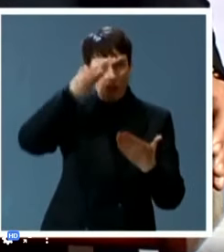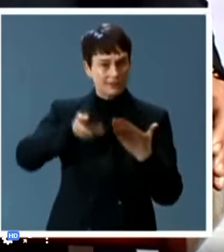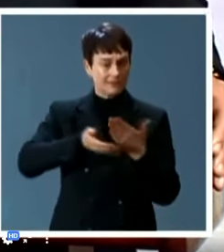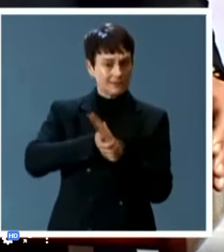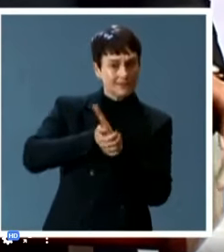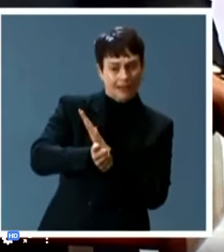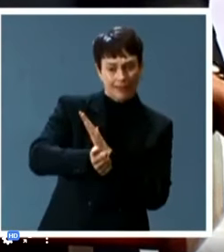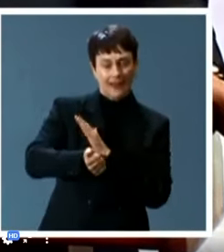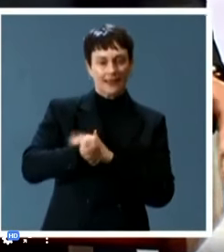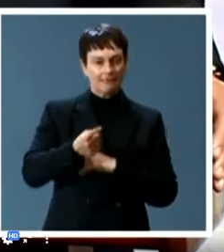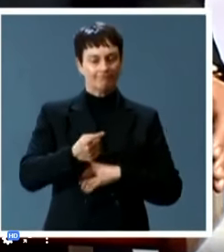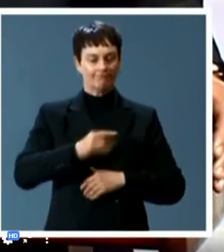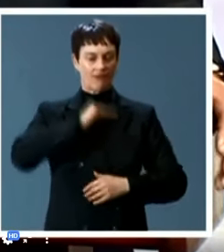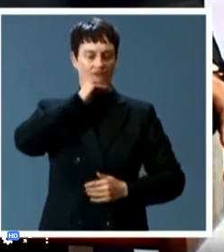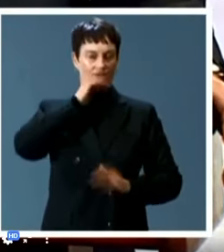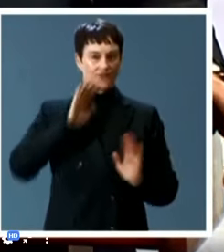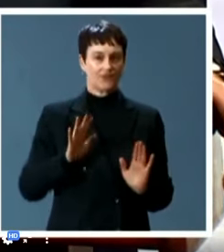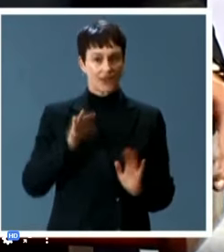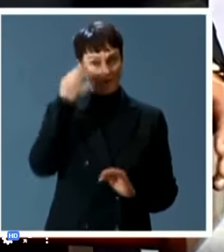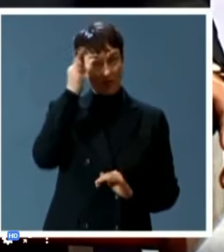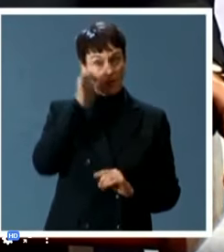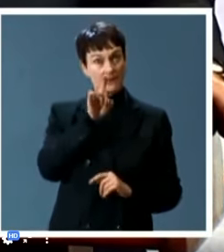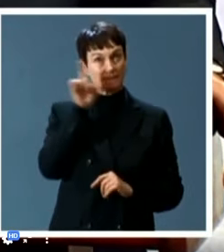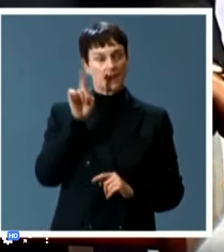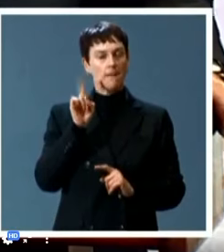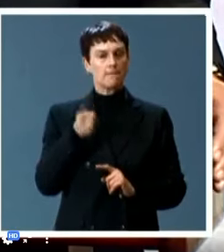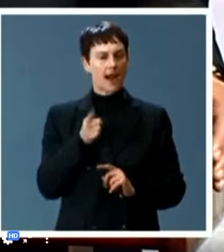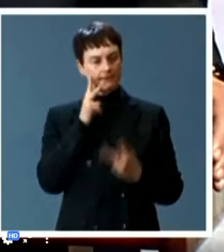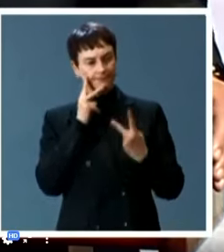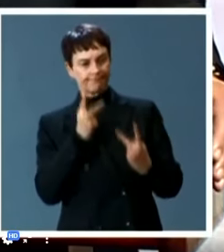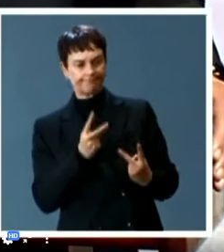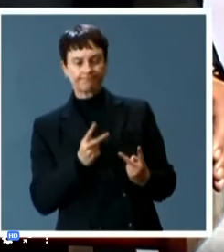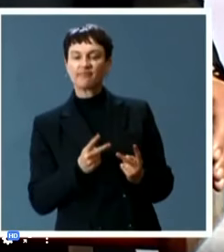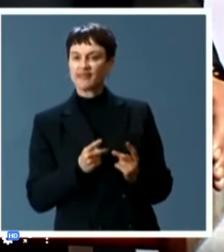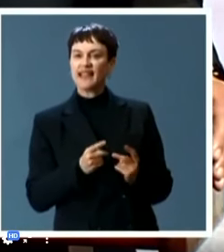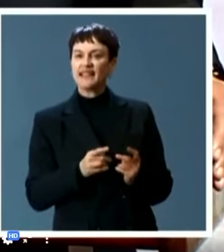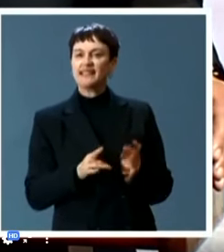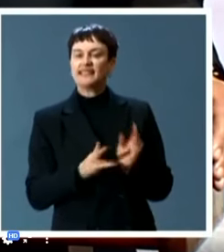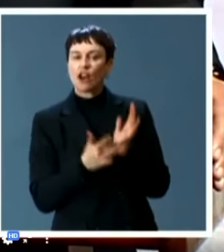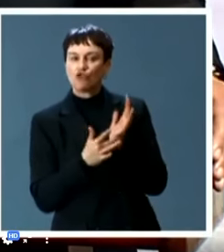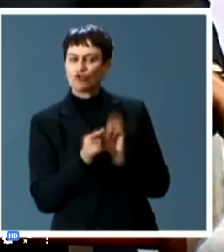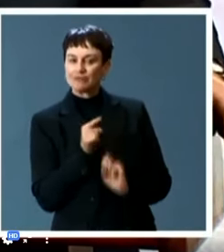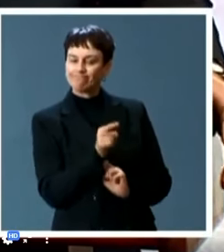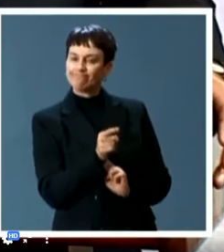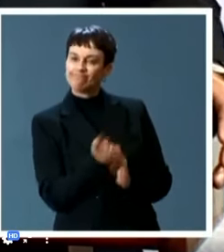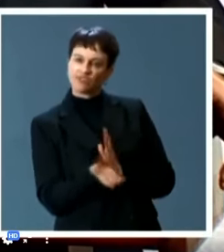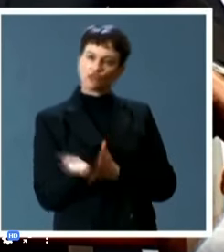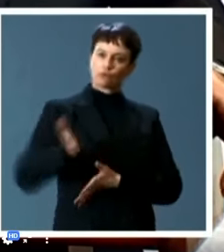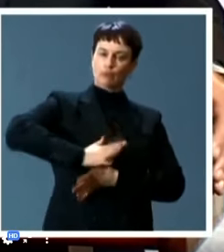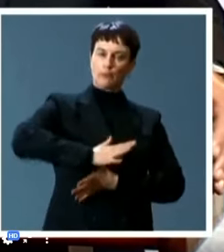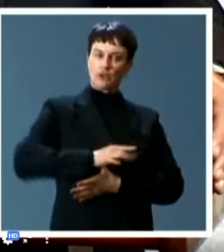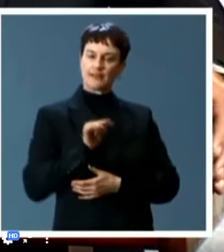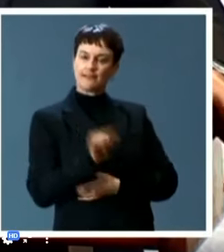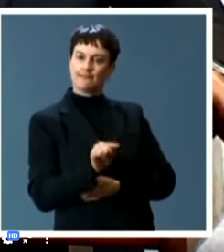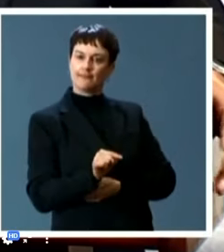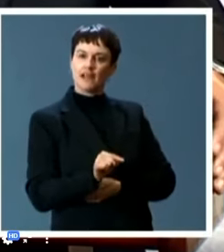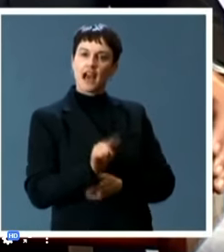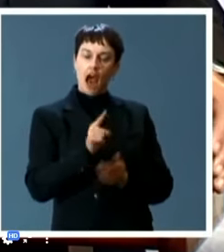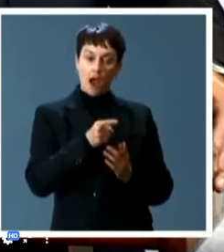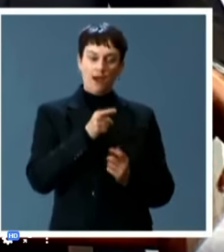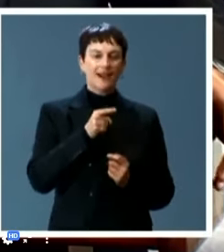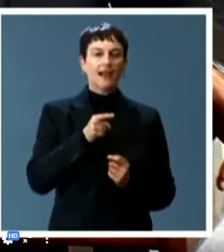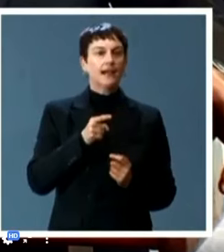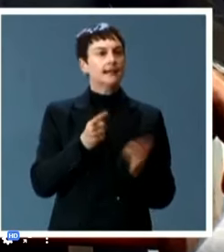enough. Governments need to prioritize investment in digital literacy and infrastructure. Learning how to learn,